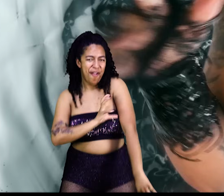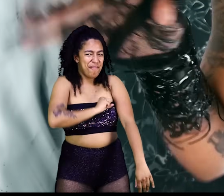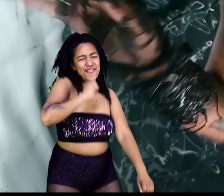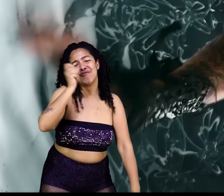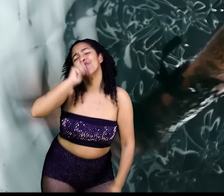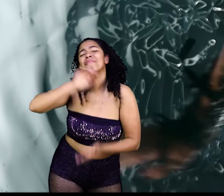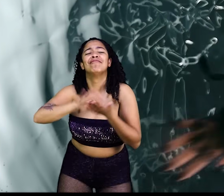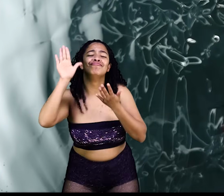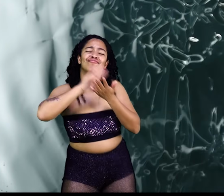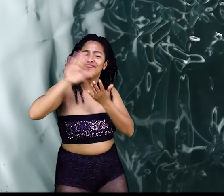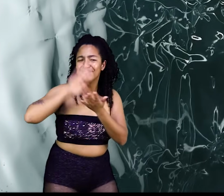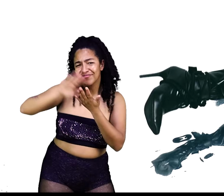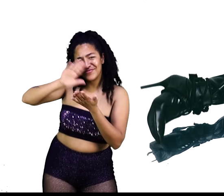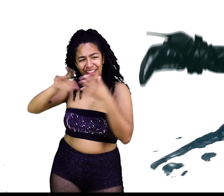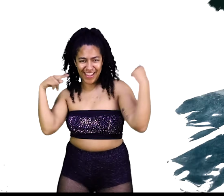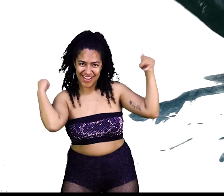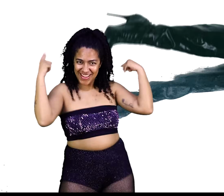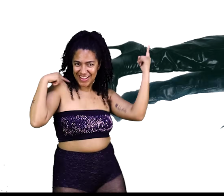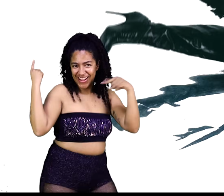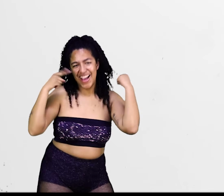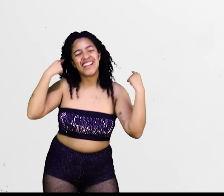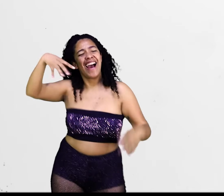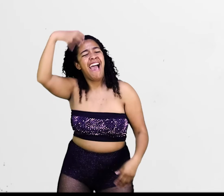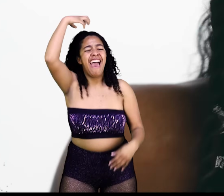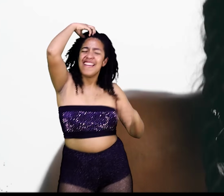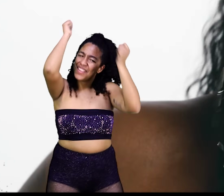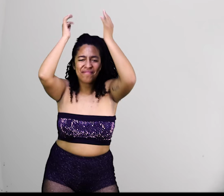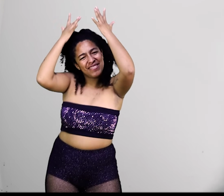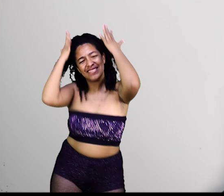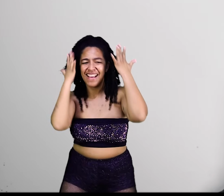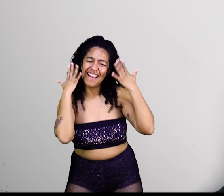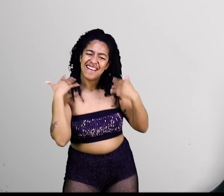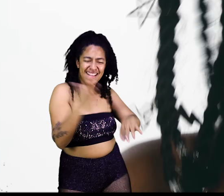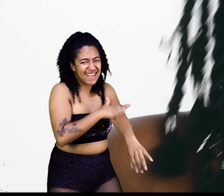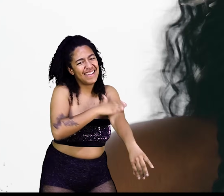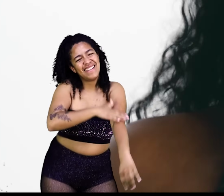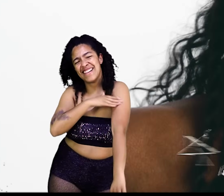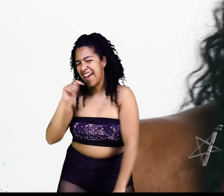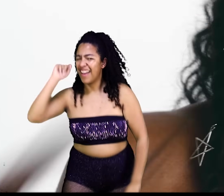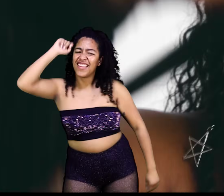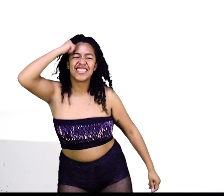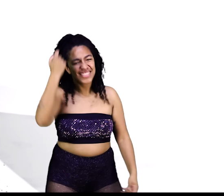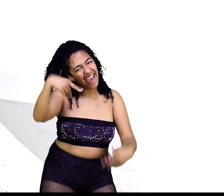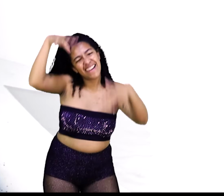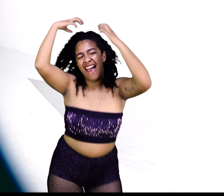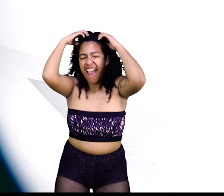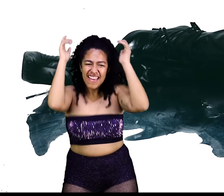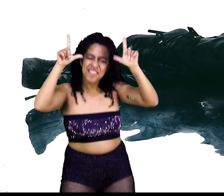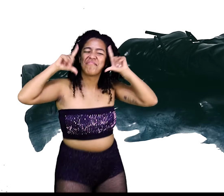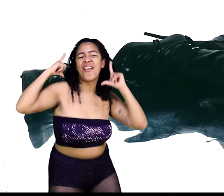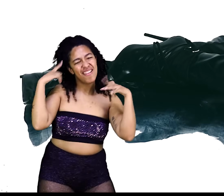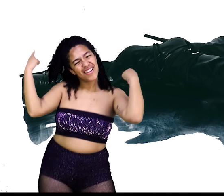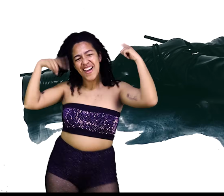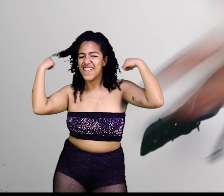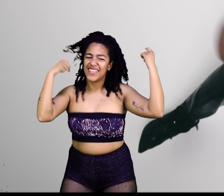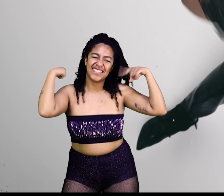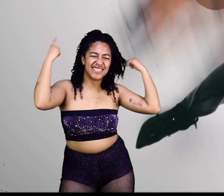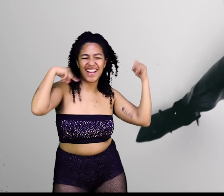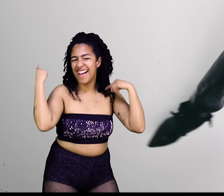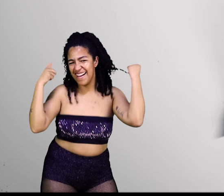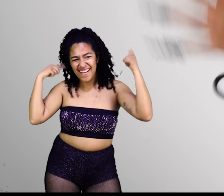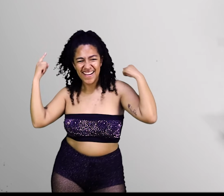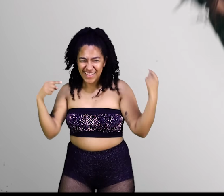vê, tô no Havaí. Love green, money cash, cash, freaky like me. I'm a queen, I'm a blessed black in my skin. I'm a queer,